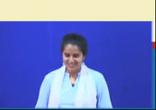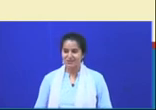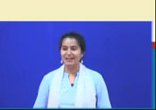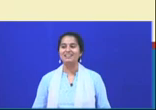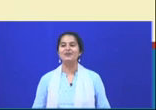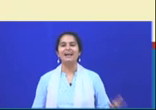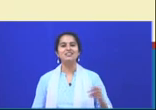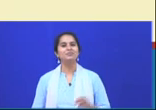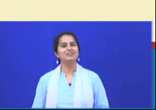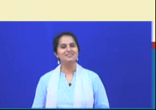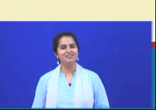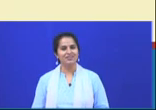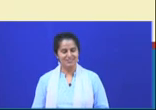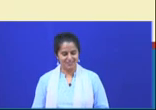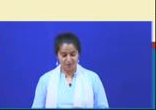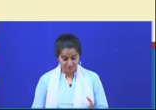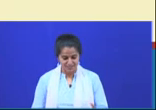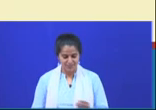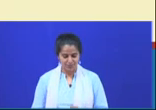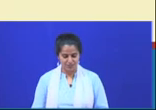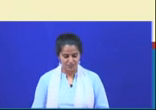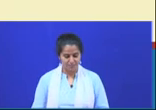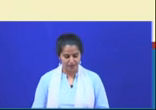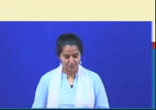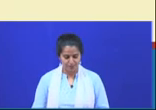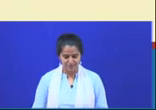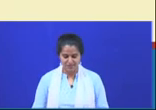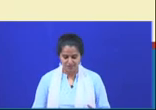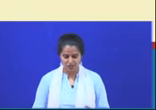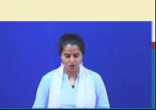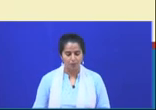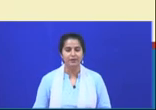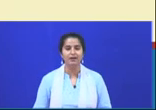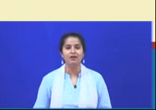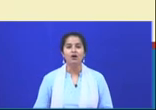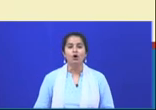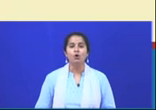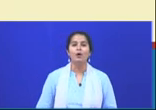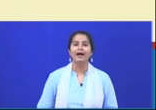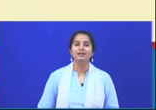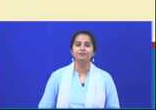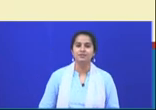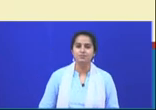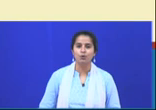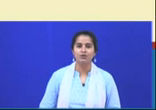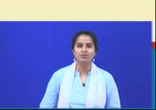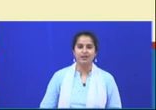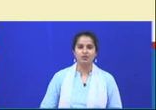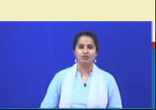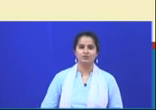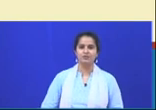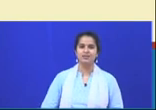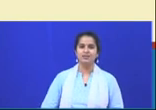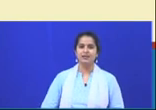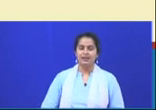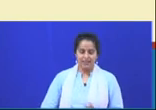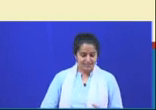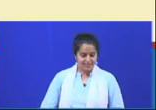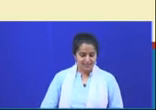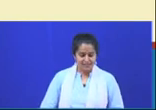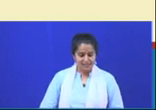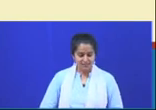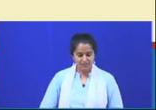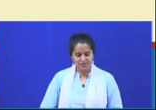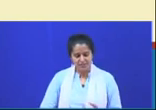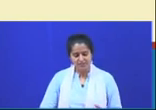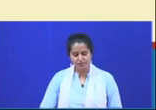Fine. So, I'd like to end with this verse, with this quotation by Professor Richard Gombrich, who held the first Bolden Chair at Oxford. He